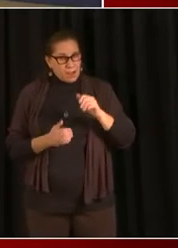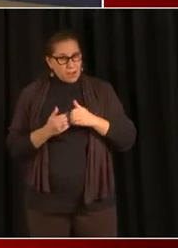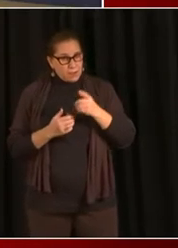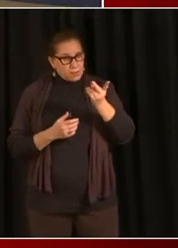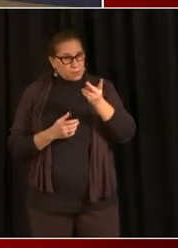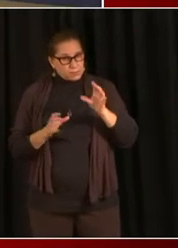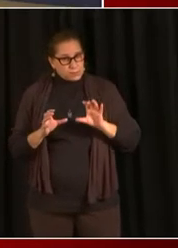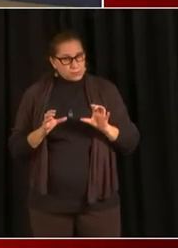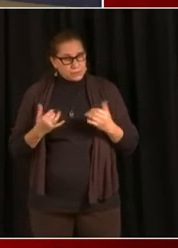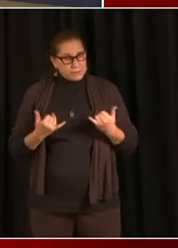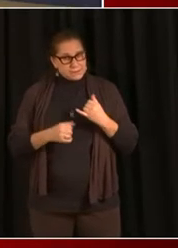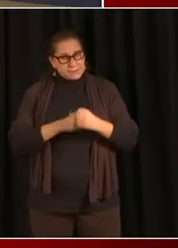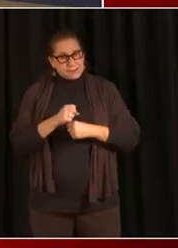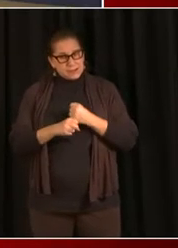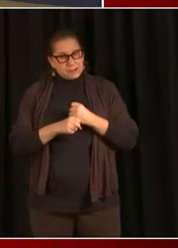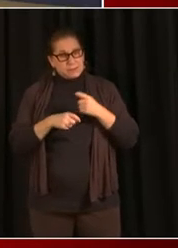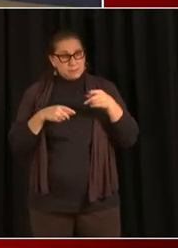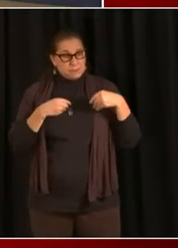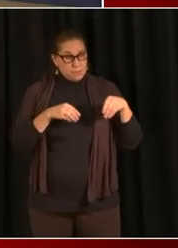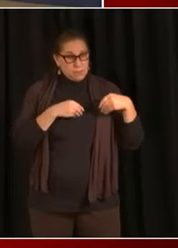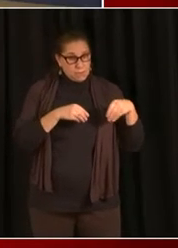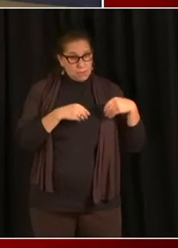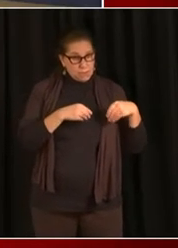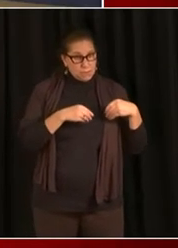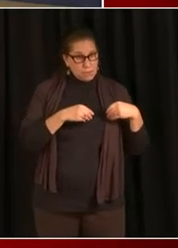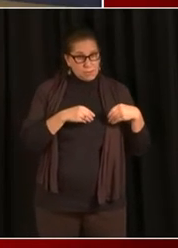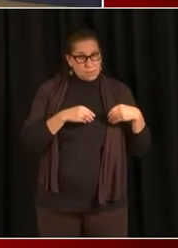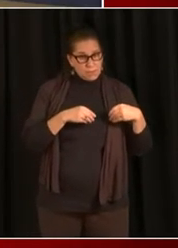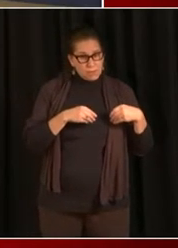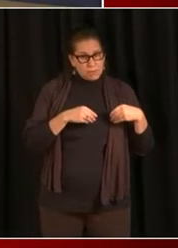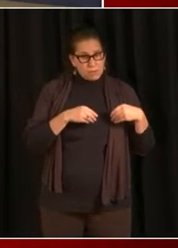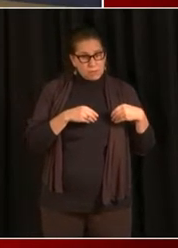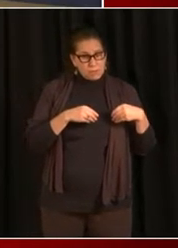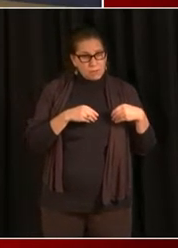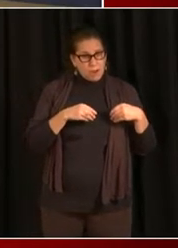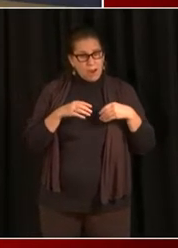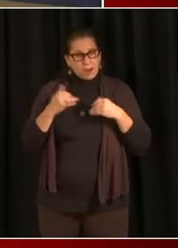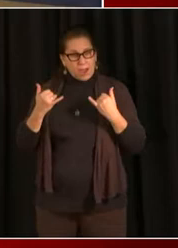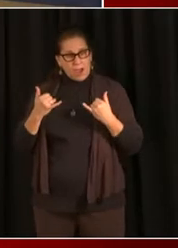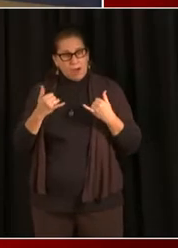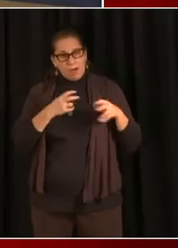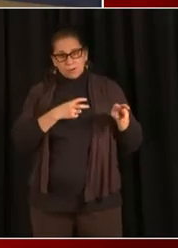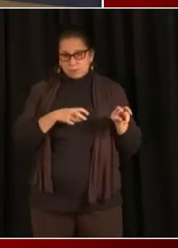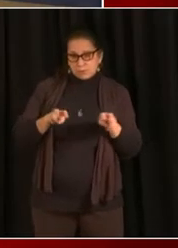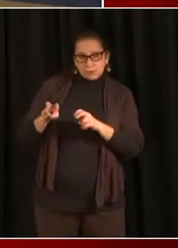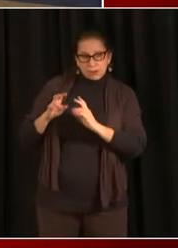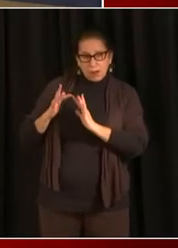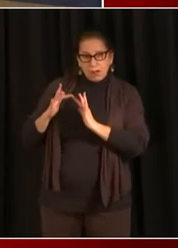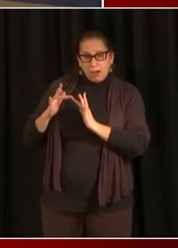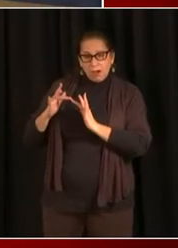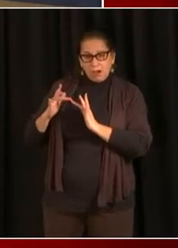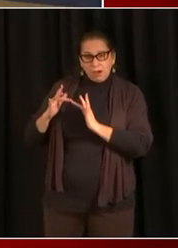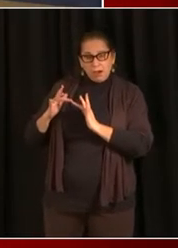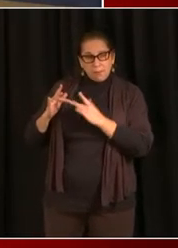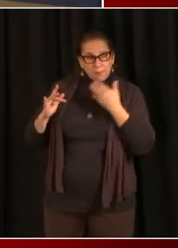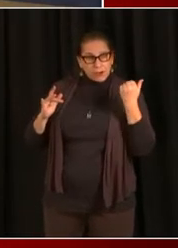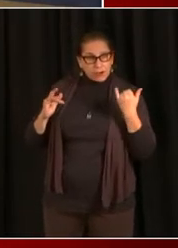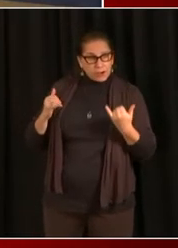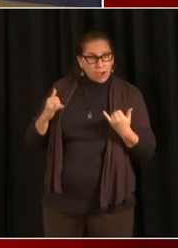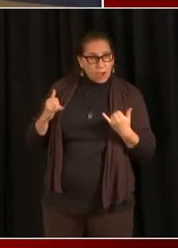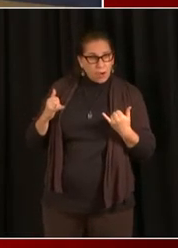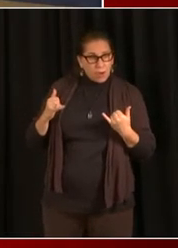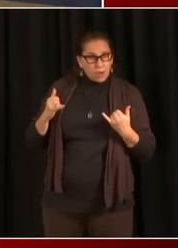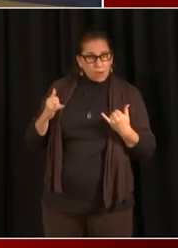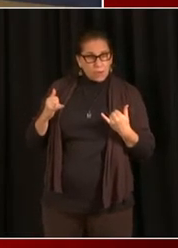you do this year in terms of retail versus online, and how did you kind of make your online presence a little bit more robust this